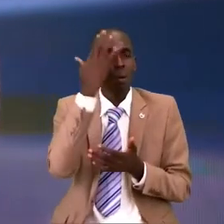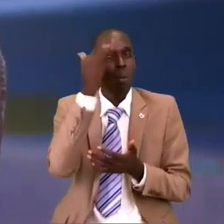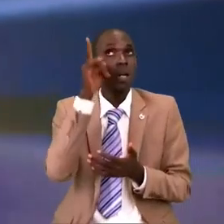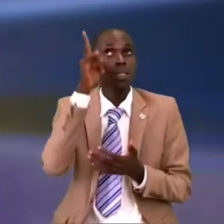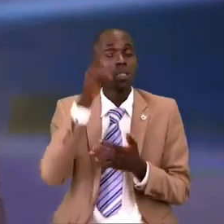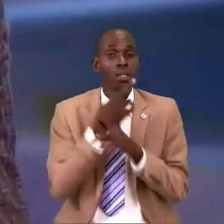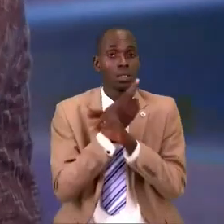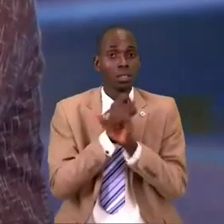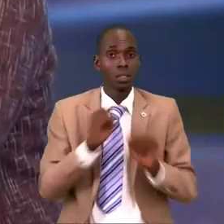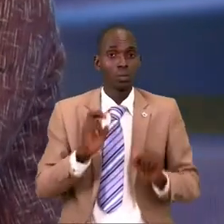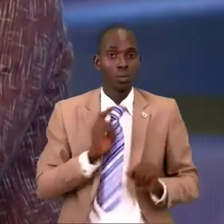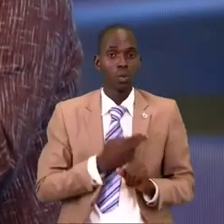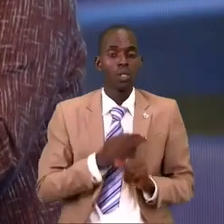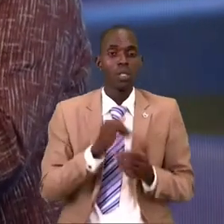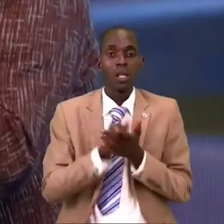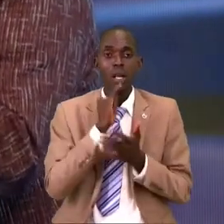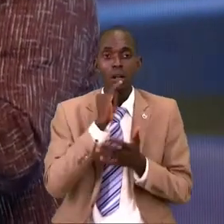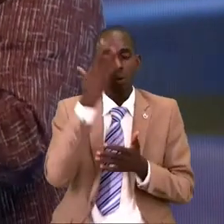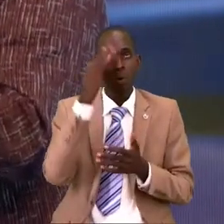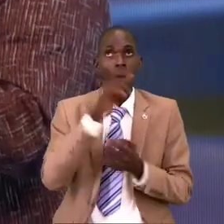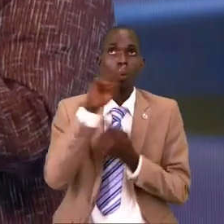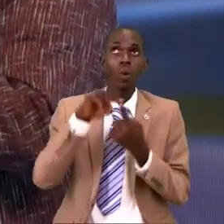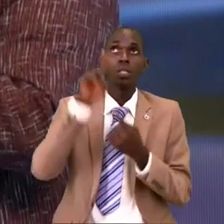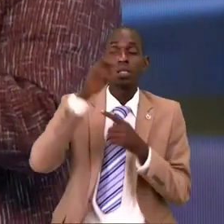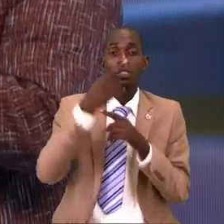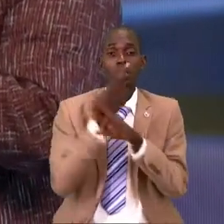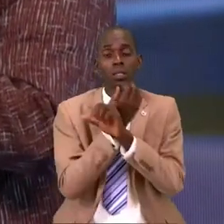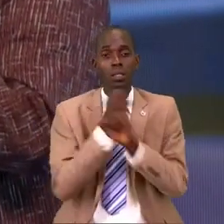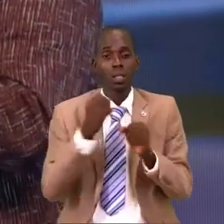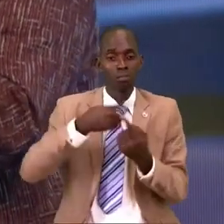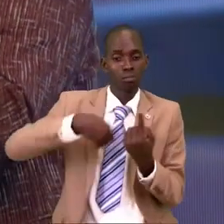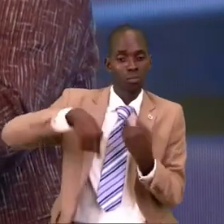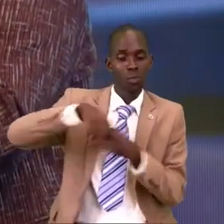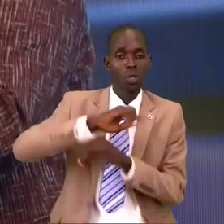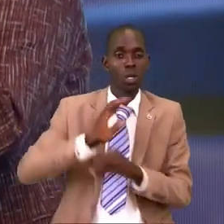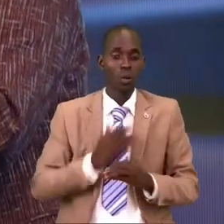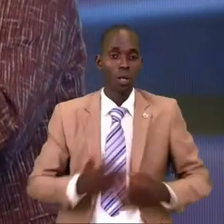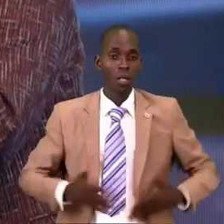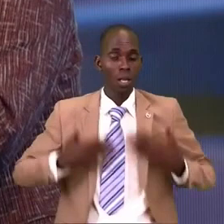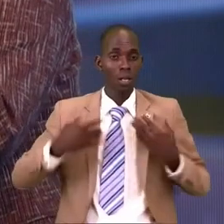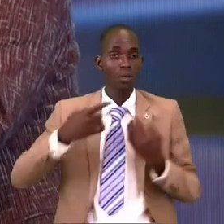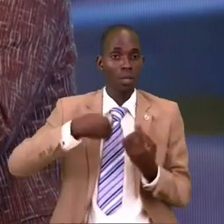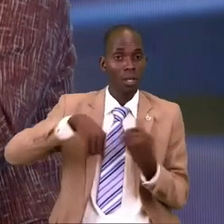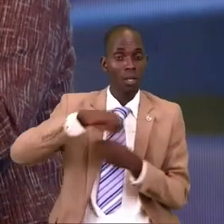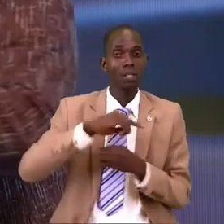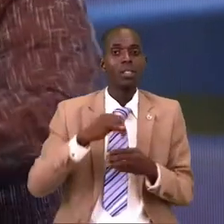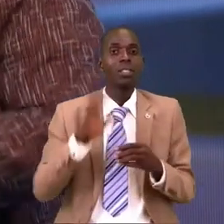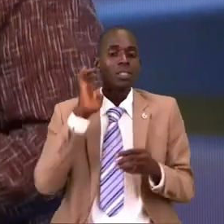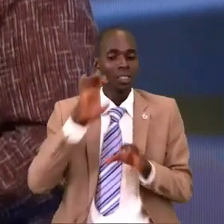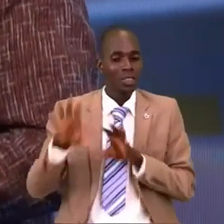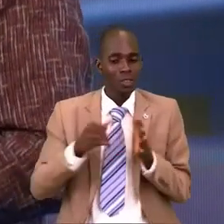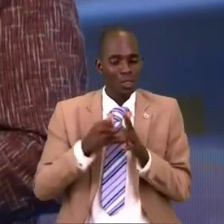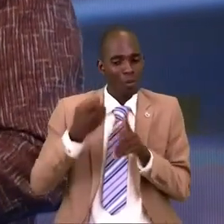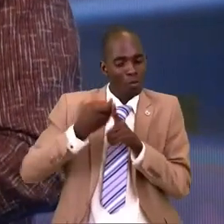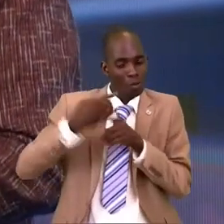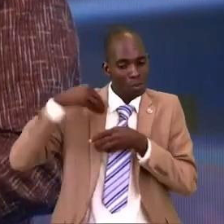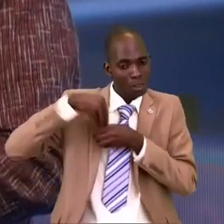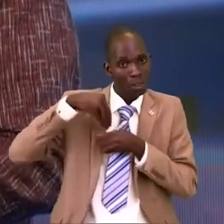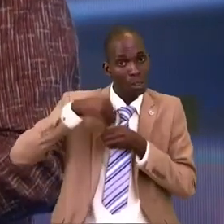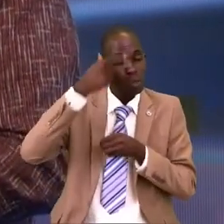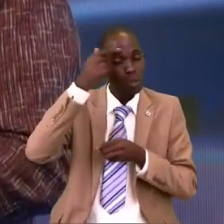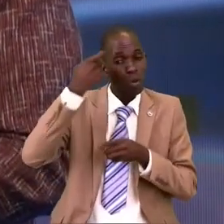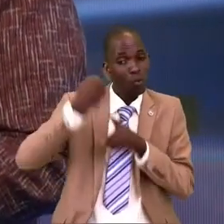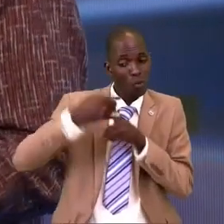inward part, he doesn't want only the external righteousness, only the external change. He wants an